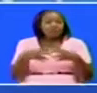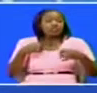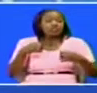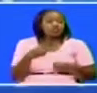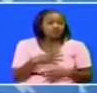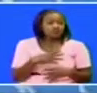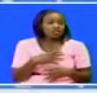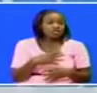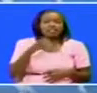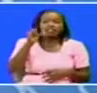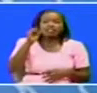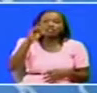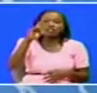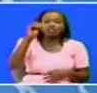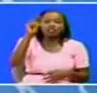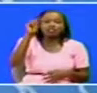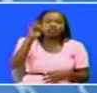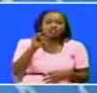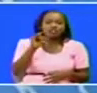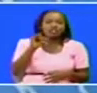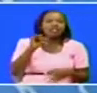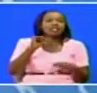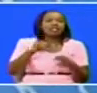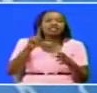has gripped Sironi village in Laikipia West after a